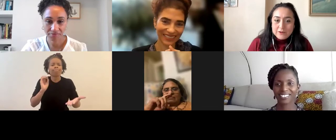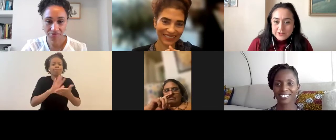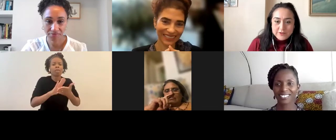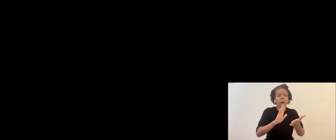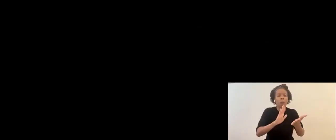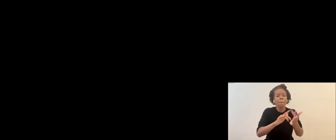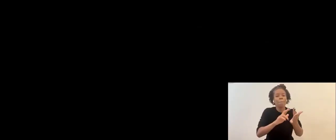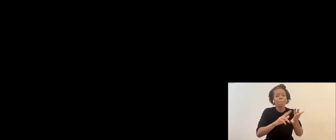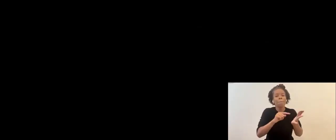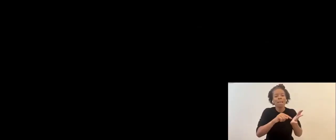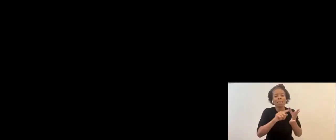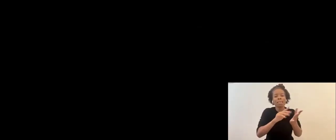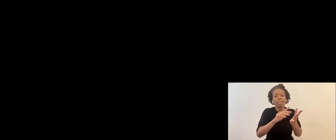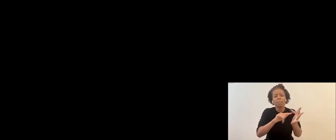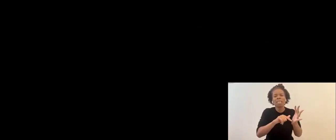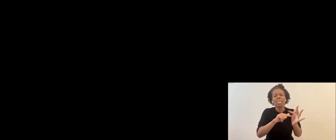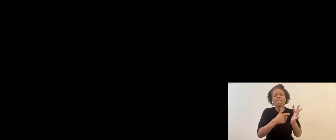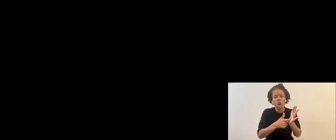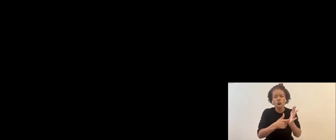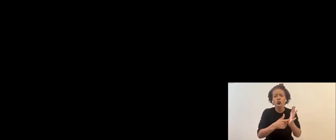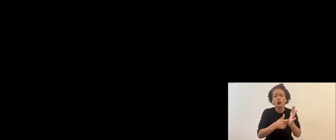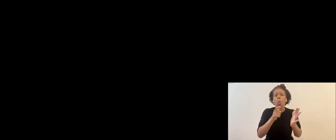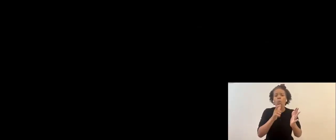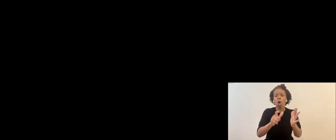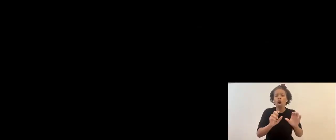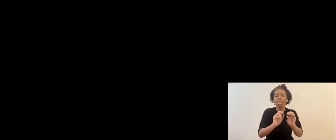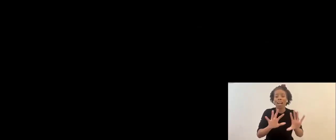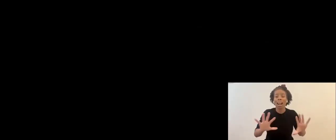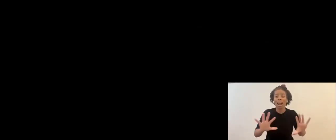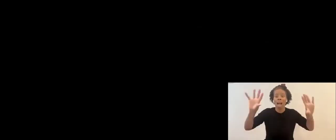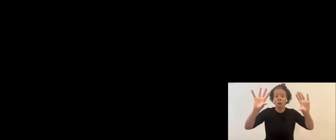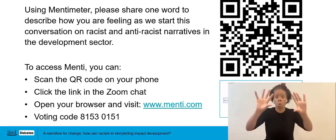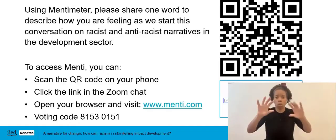putting the instructions on the screen right now.